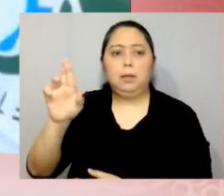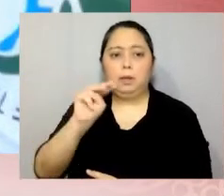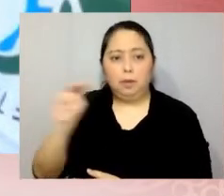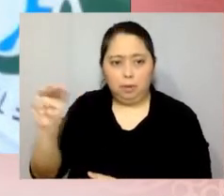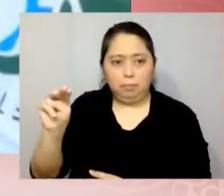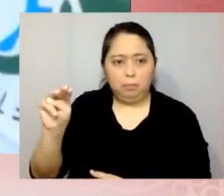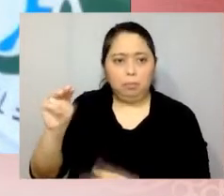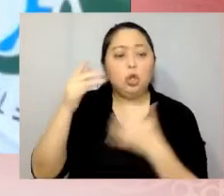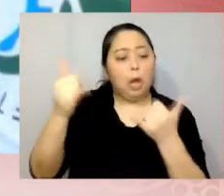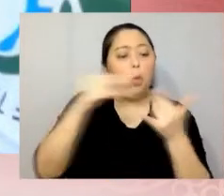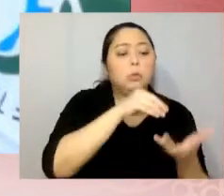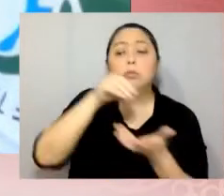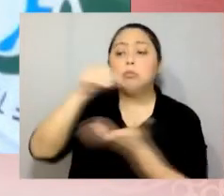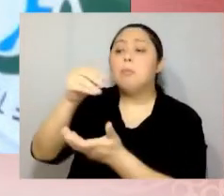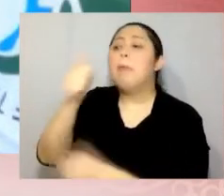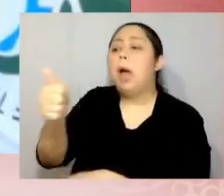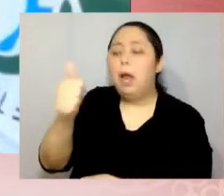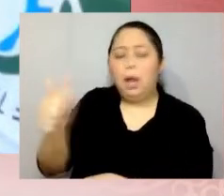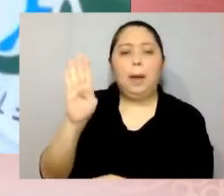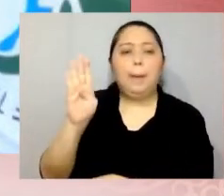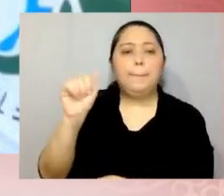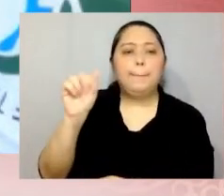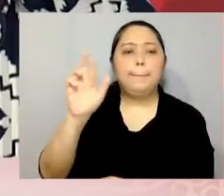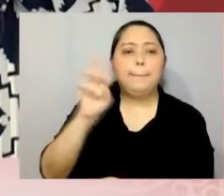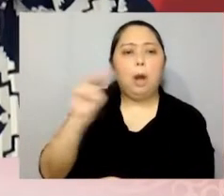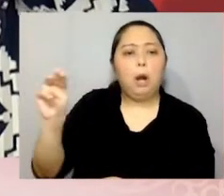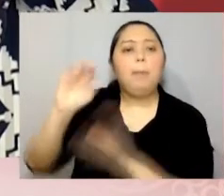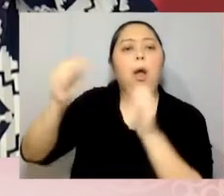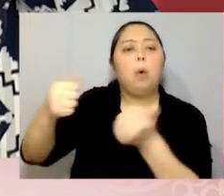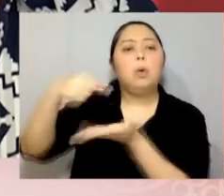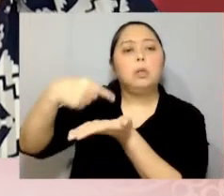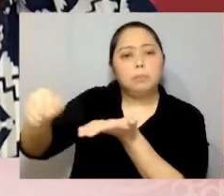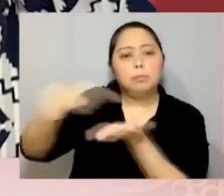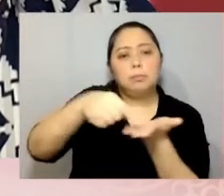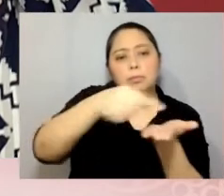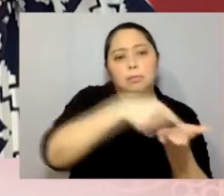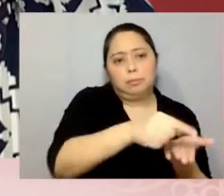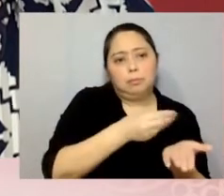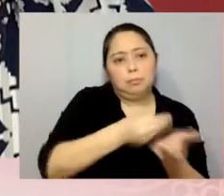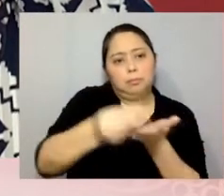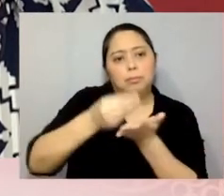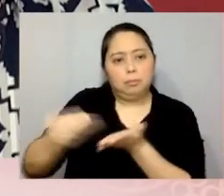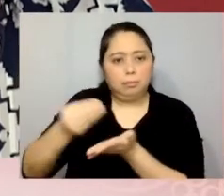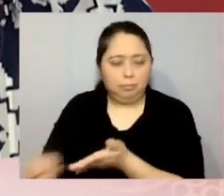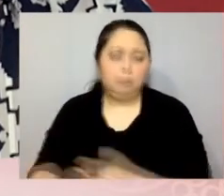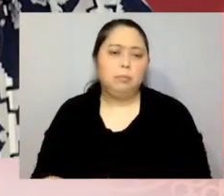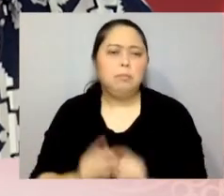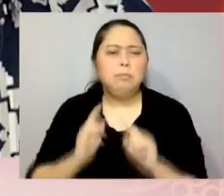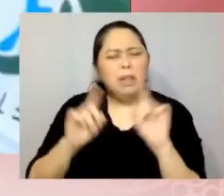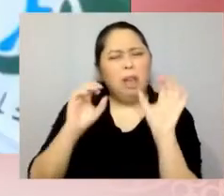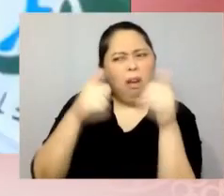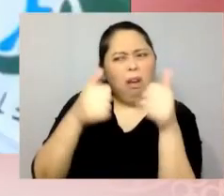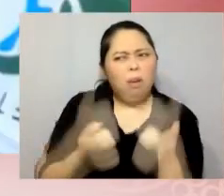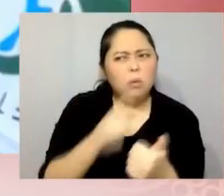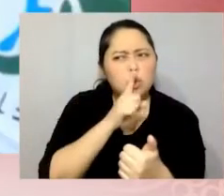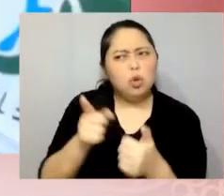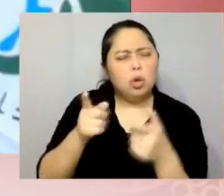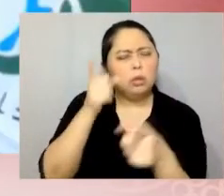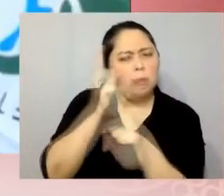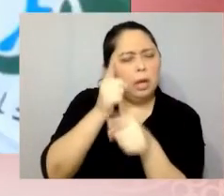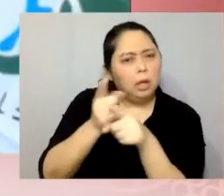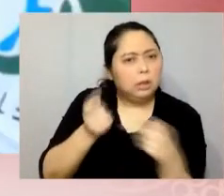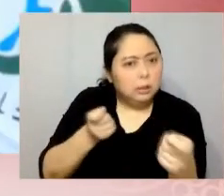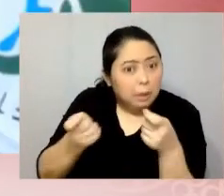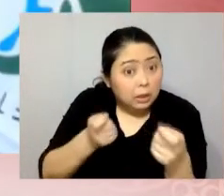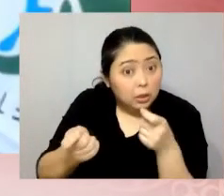BARM on how to spend this kind of funds. How can you ensure it's properly managed? It depends on the